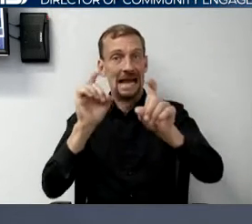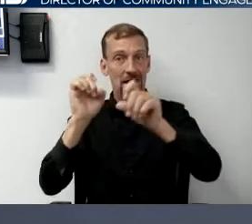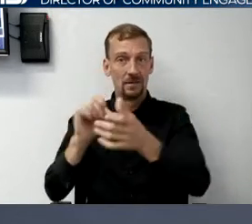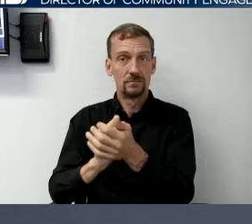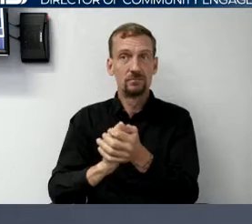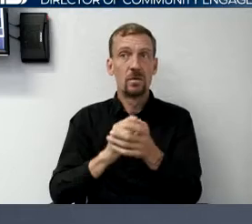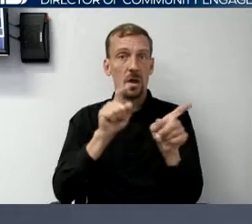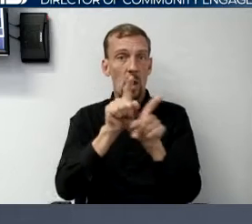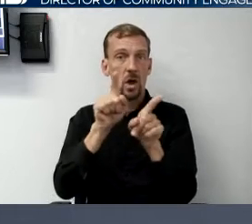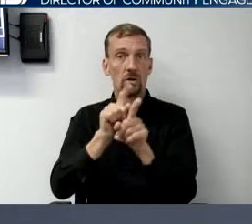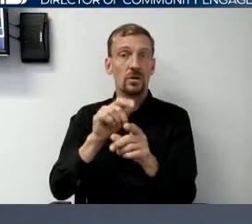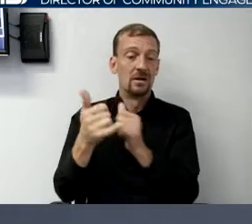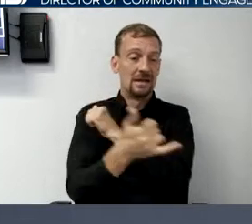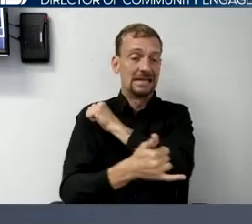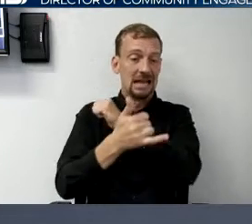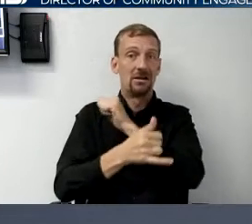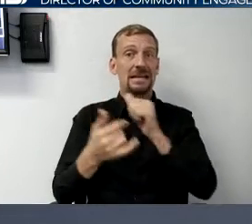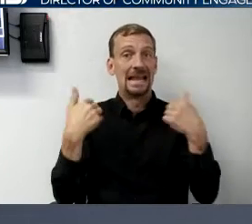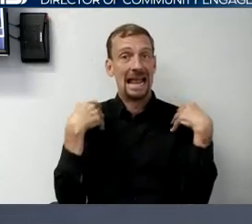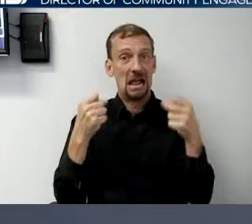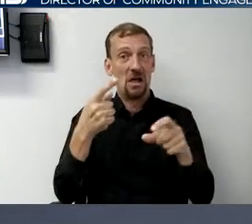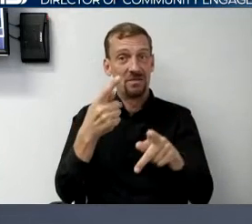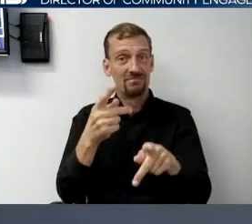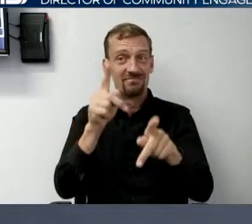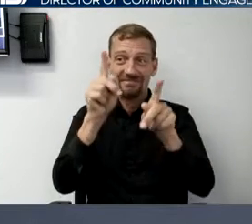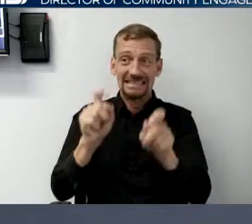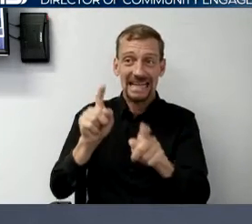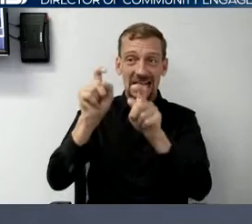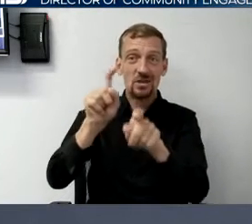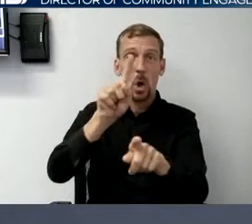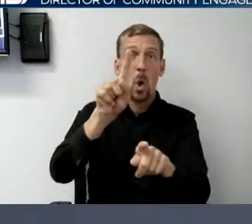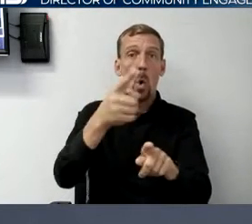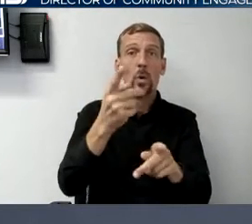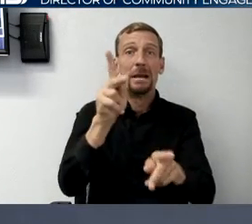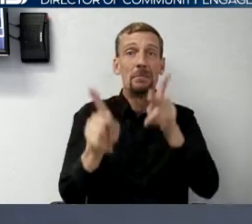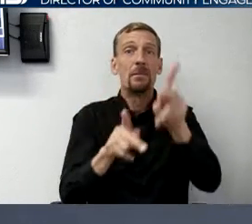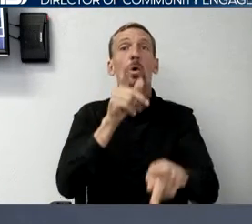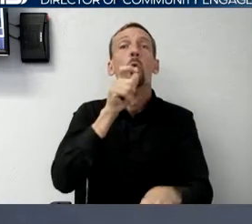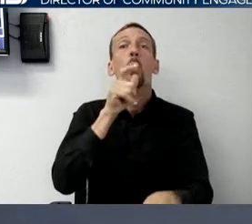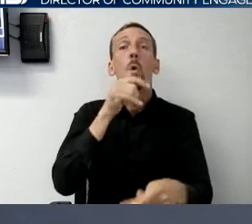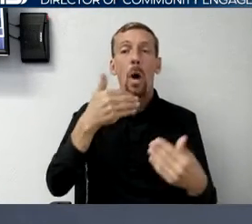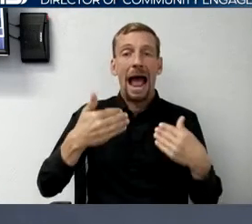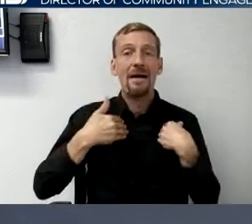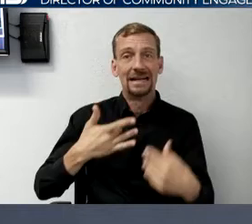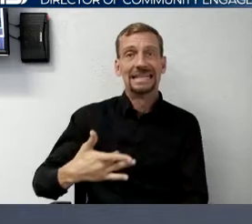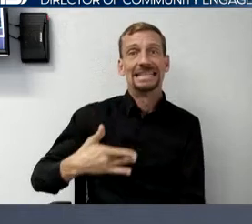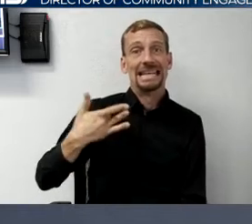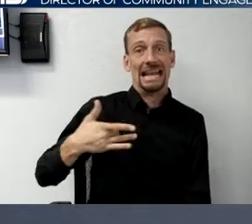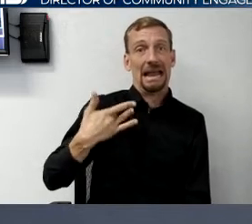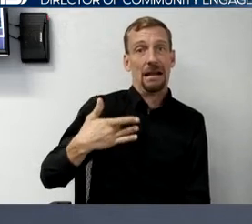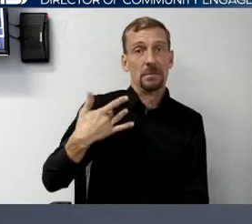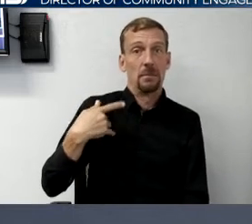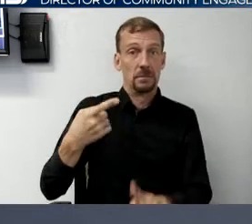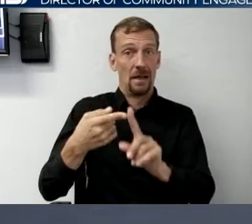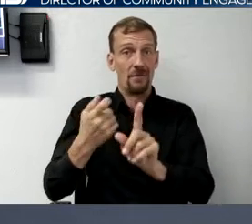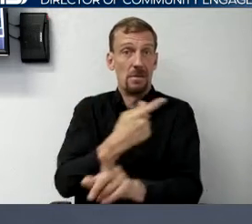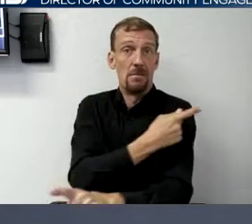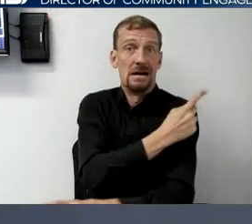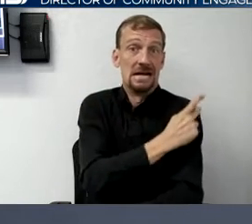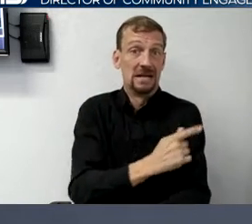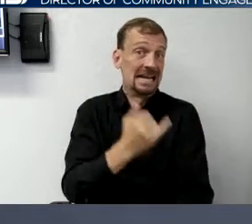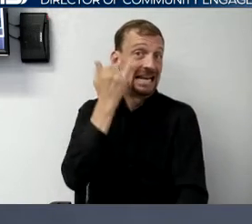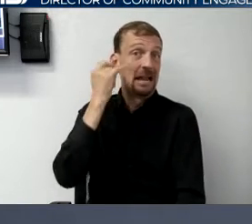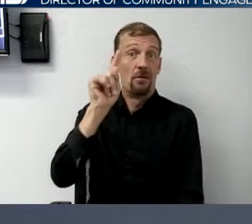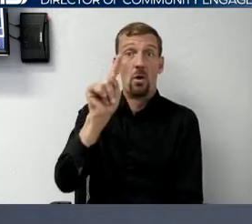even county health departments, that they only really test symptomatic patients. And so if you're only